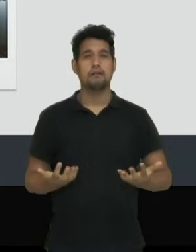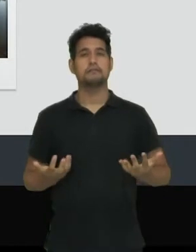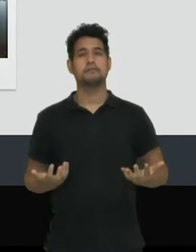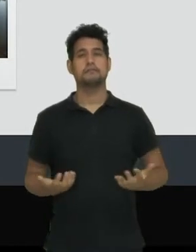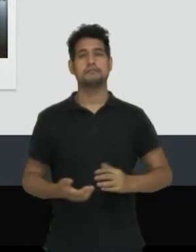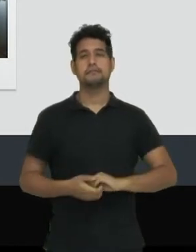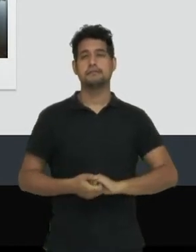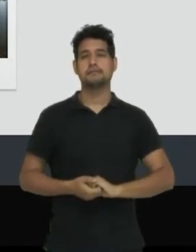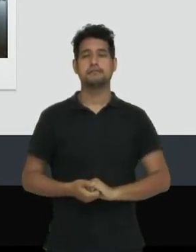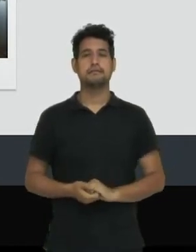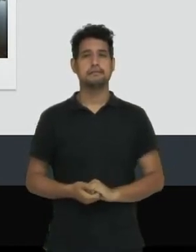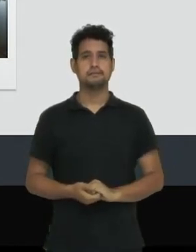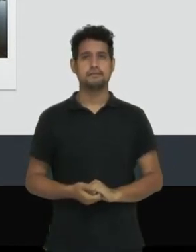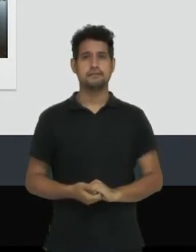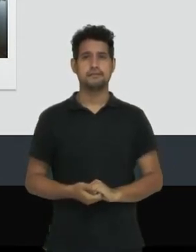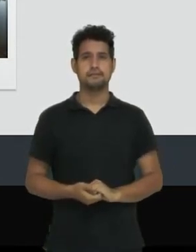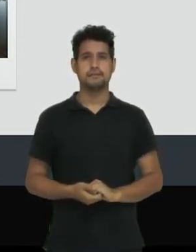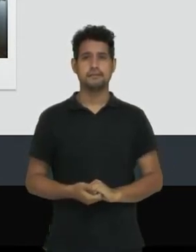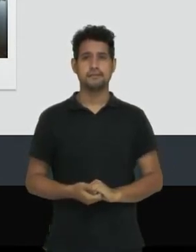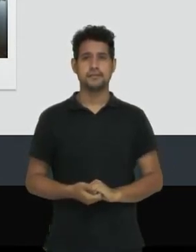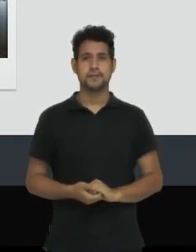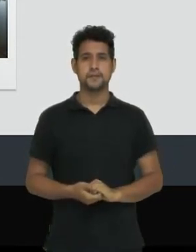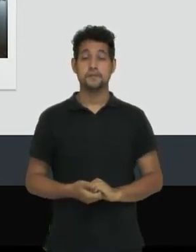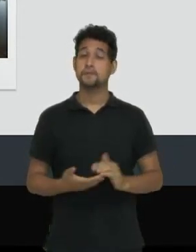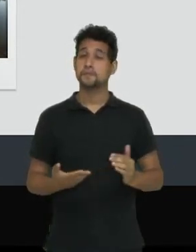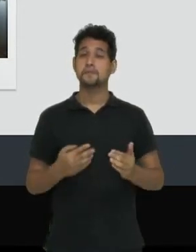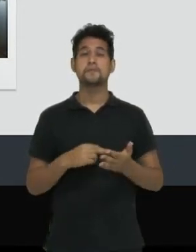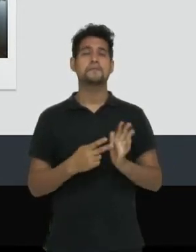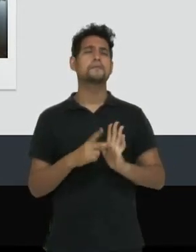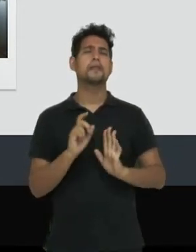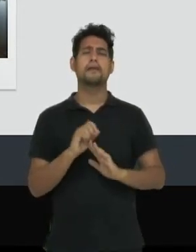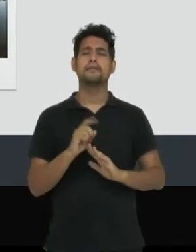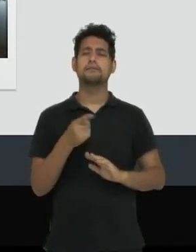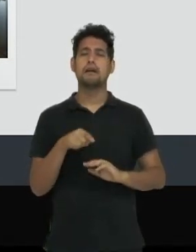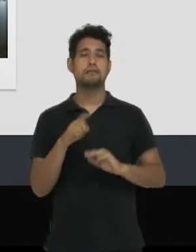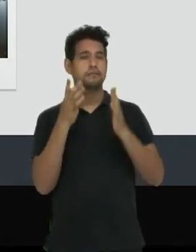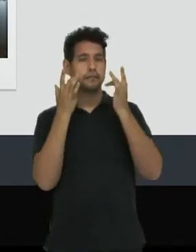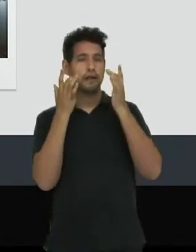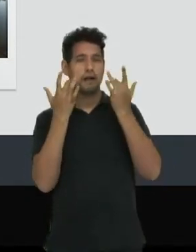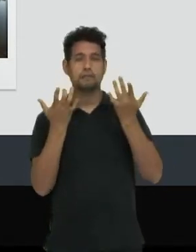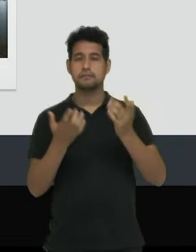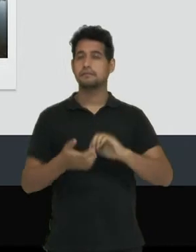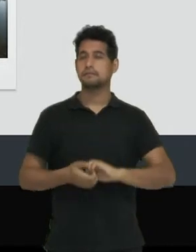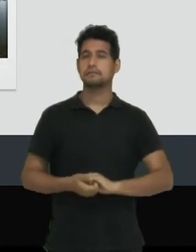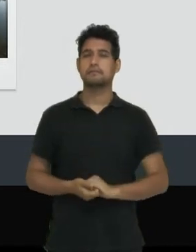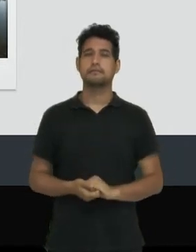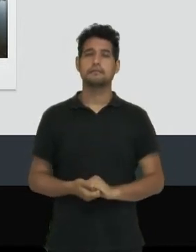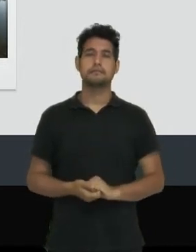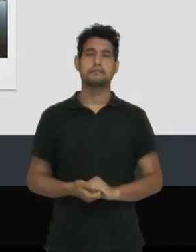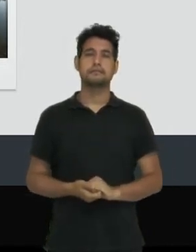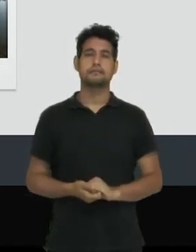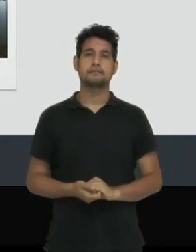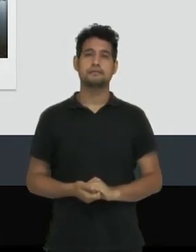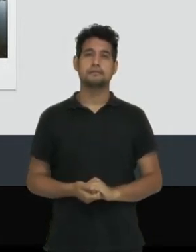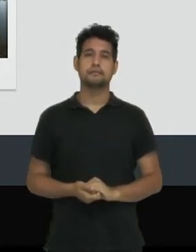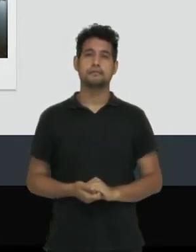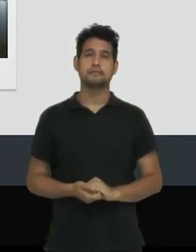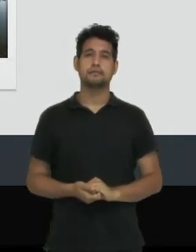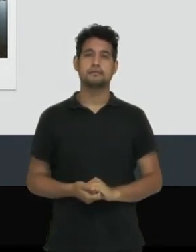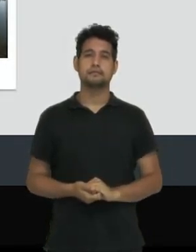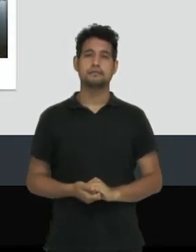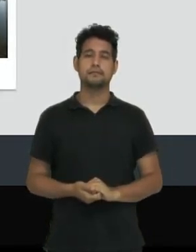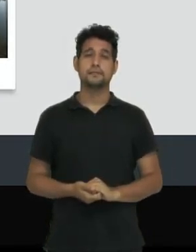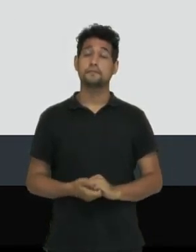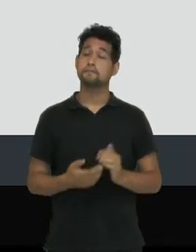Going to the theater. Going to the theater. Indo ao teatro. Bird watching.